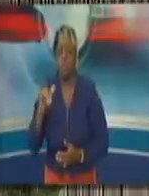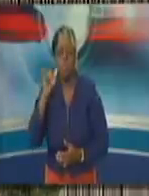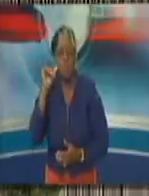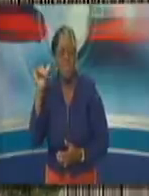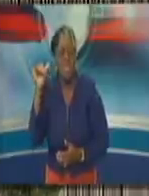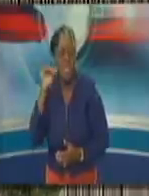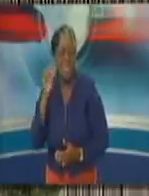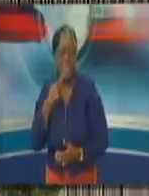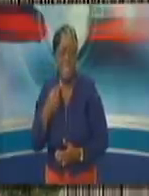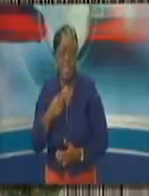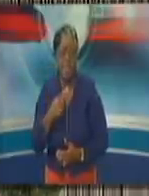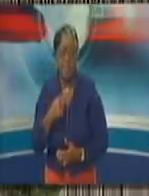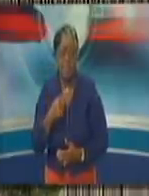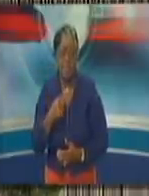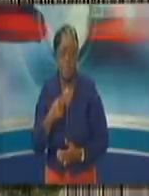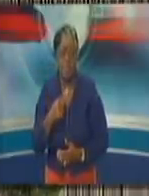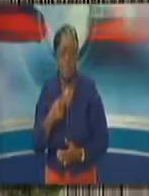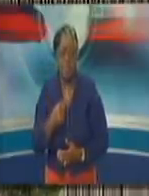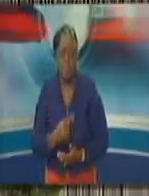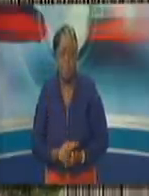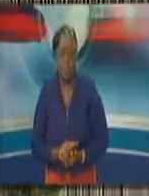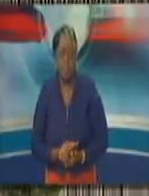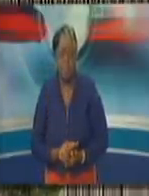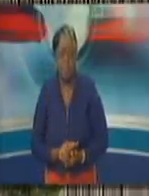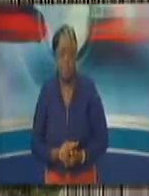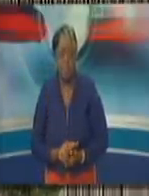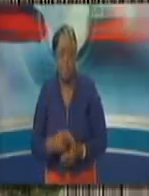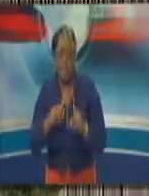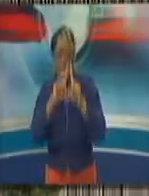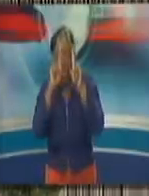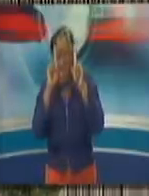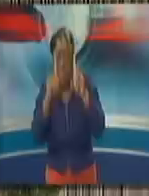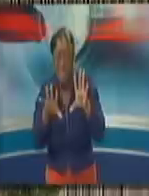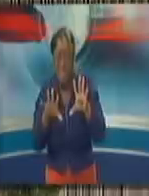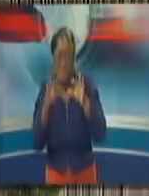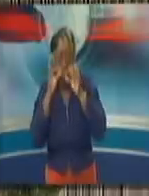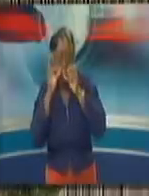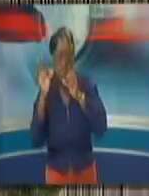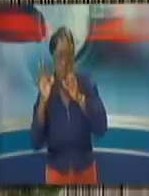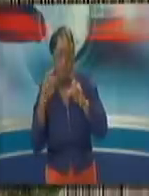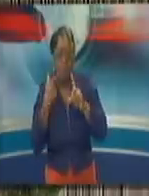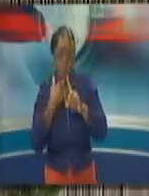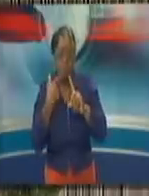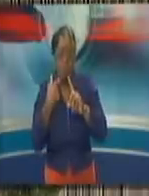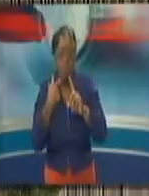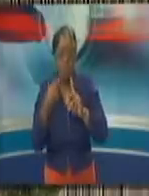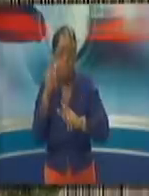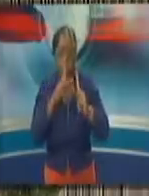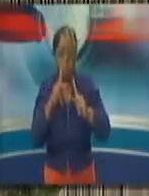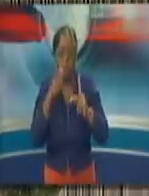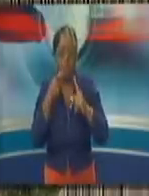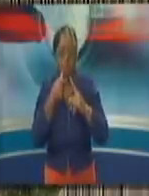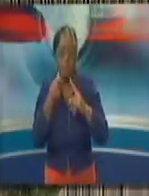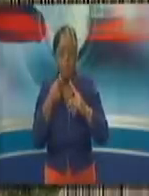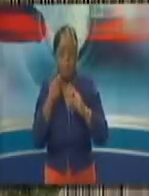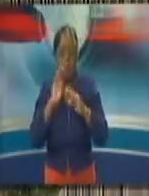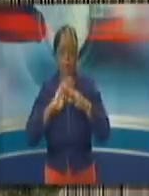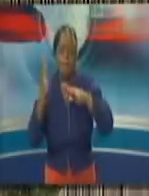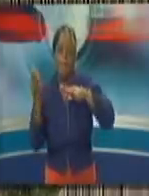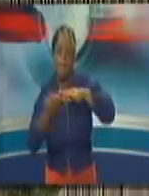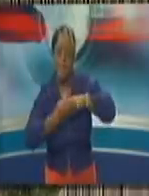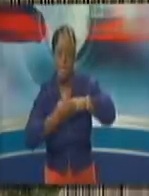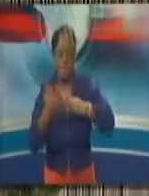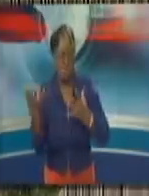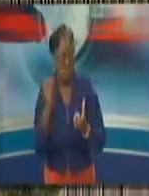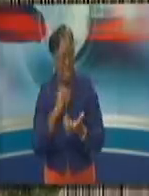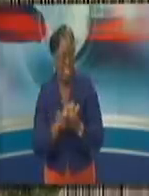were to receive the test results from the CMO in Barbados with regards to the nationals. Did you receive that? And if,